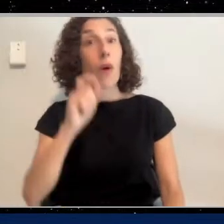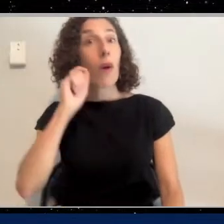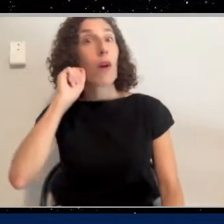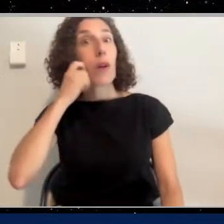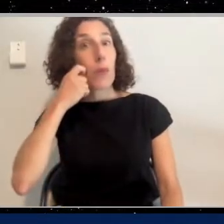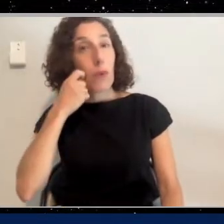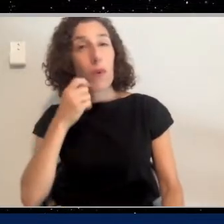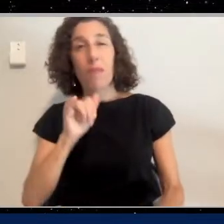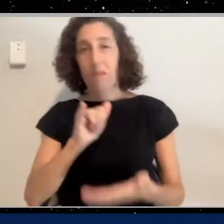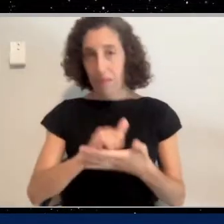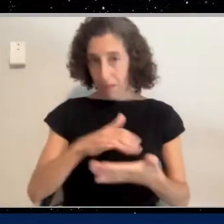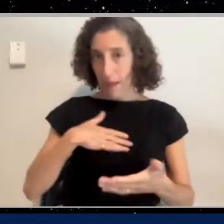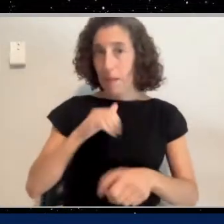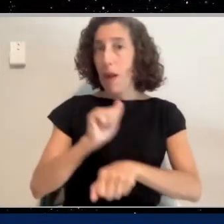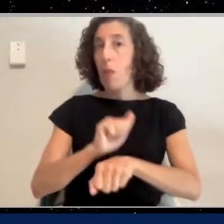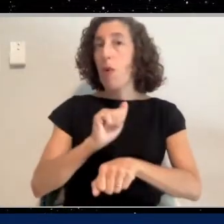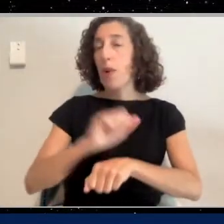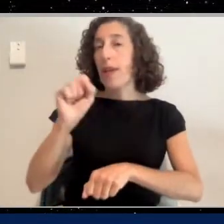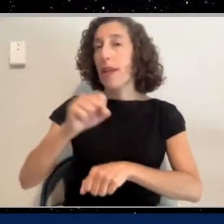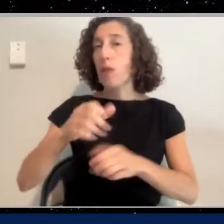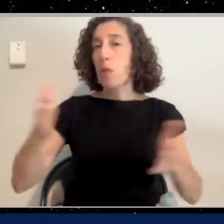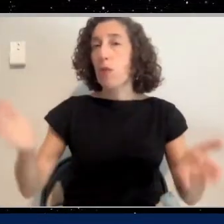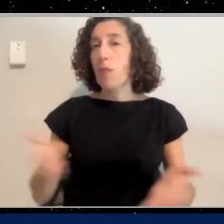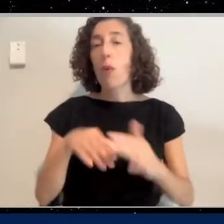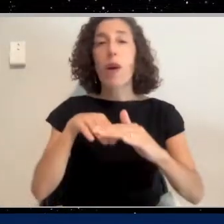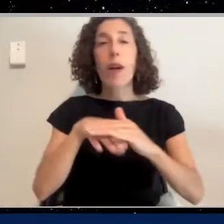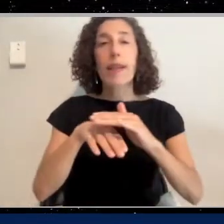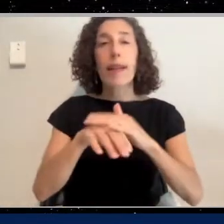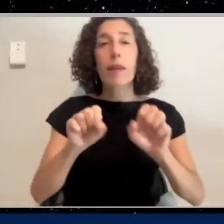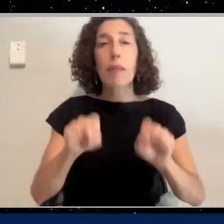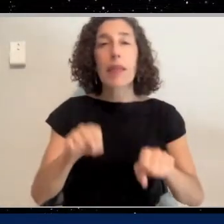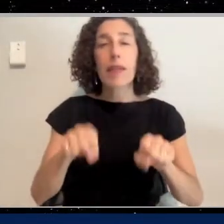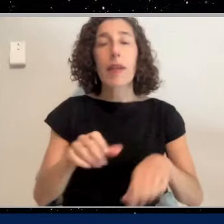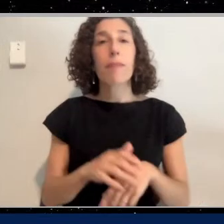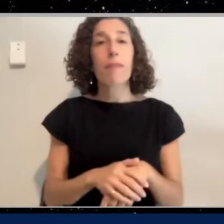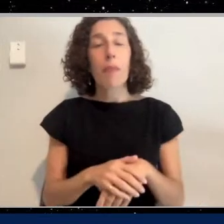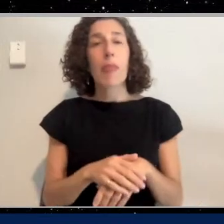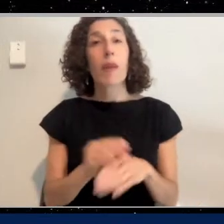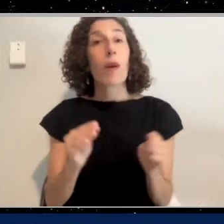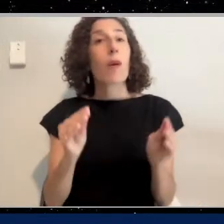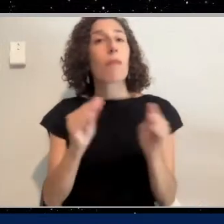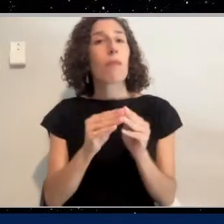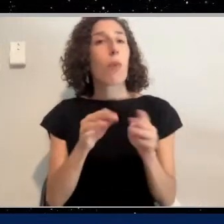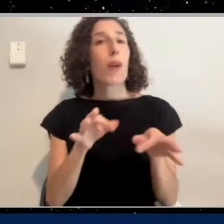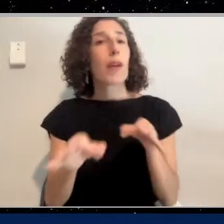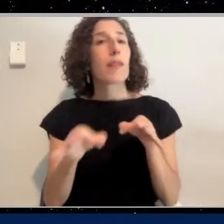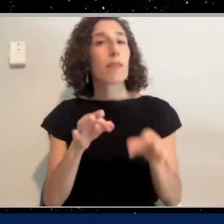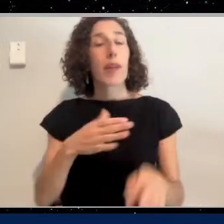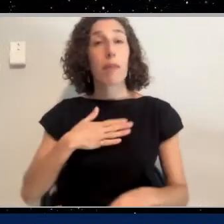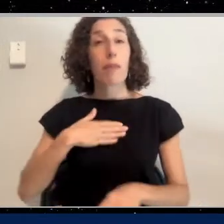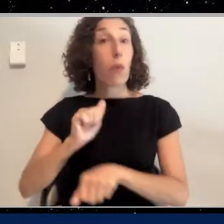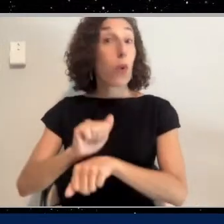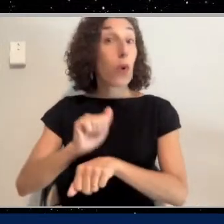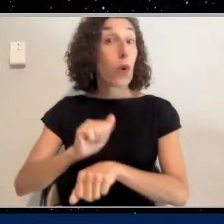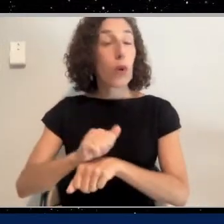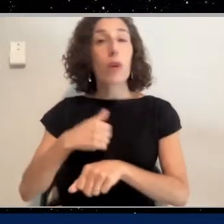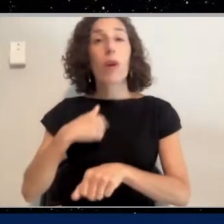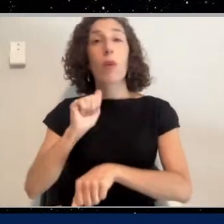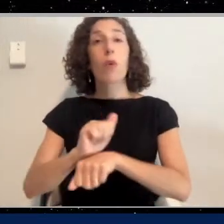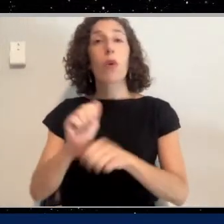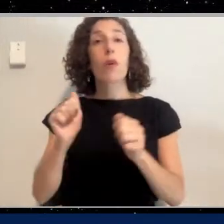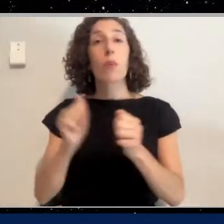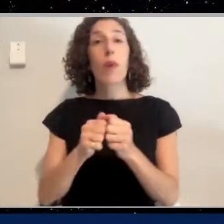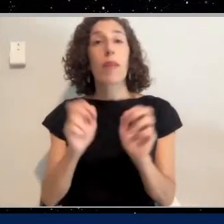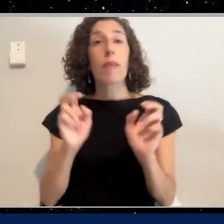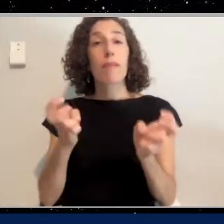So one of the things that we do, or that I do, is I work with our Autism Advisory